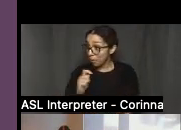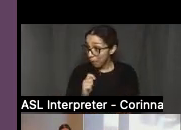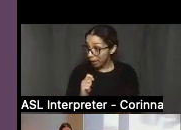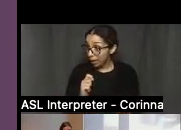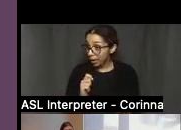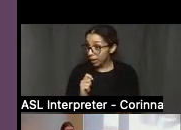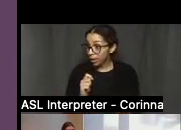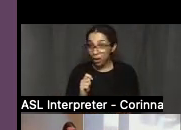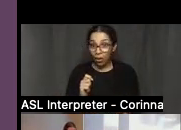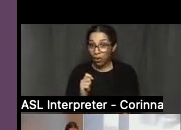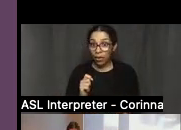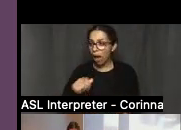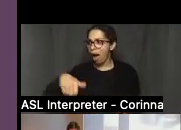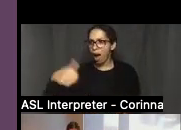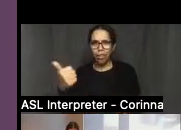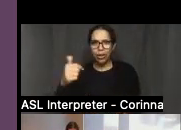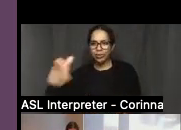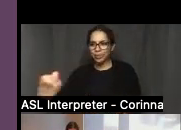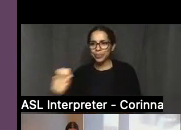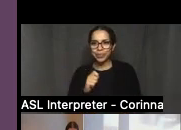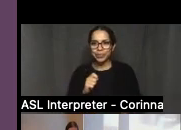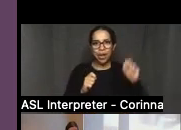one. Okay.